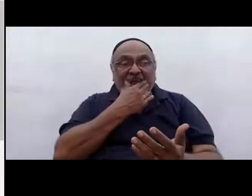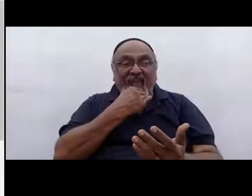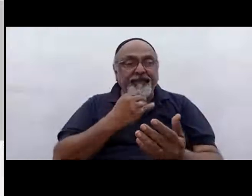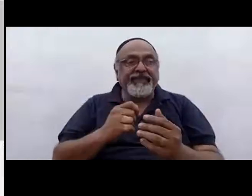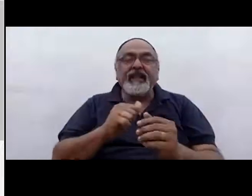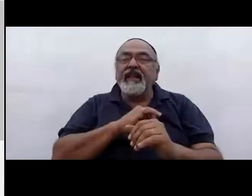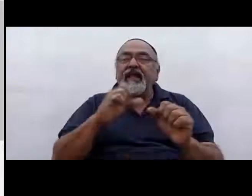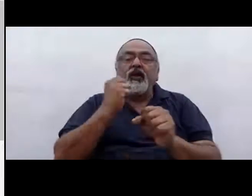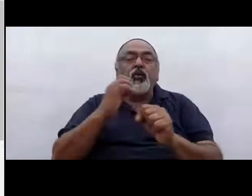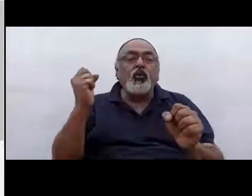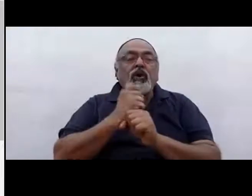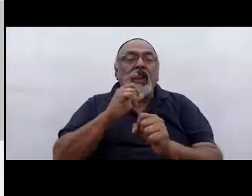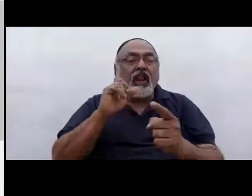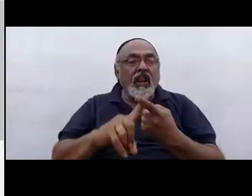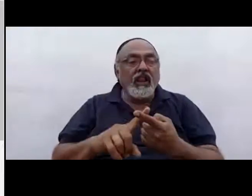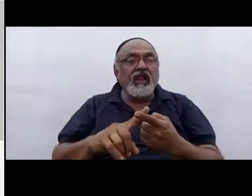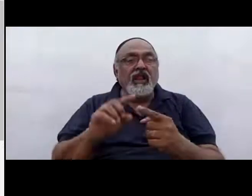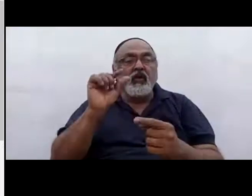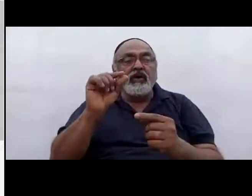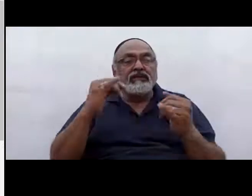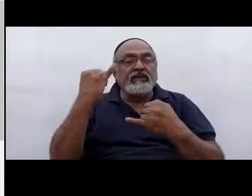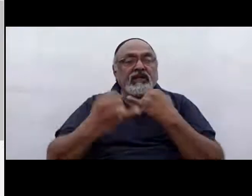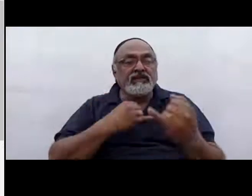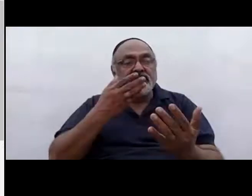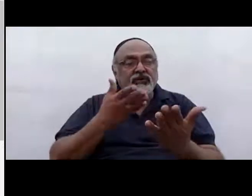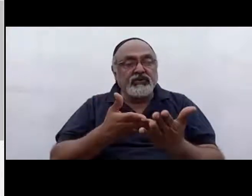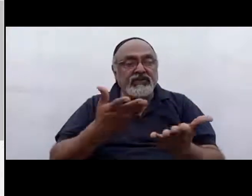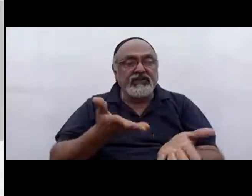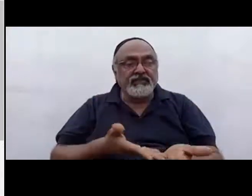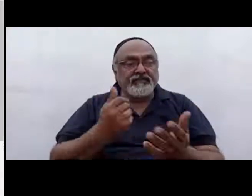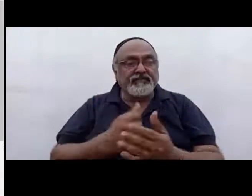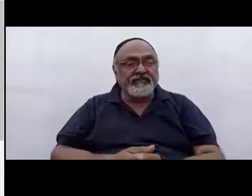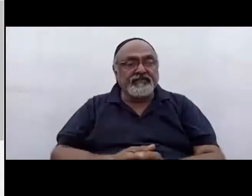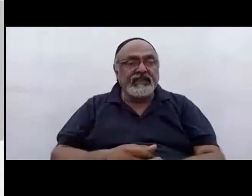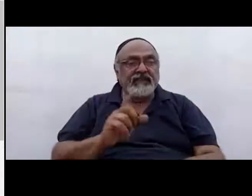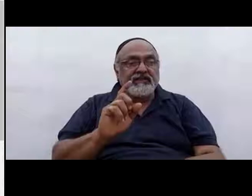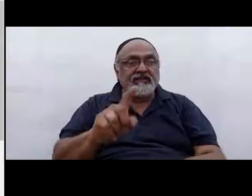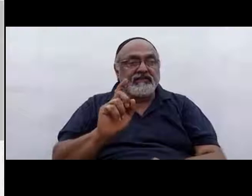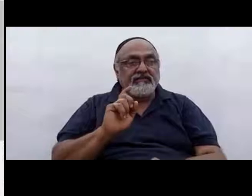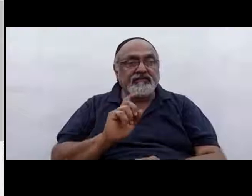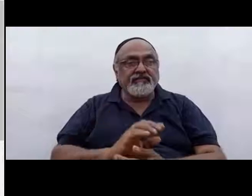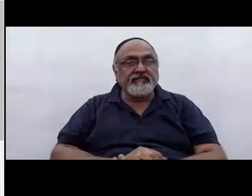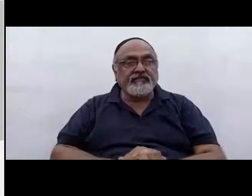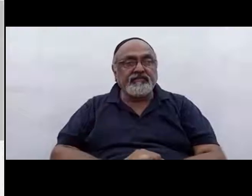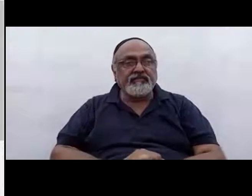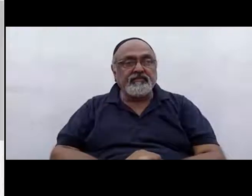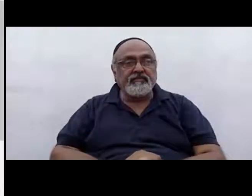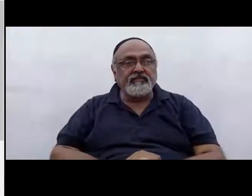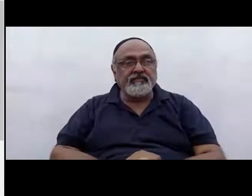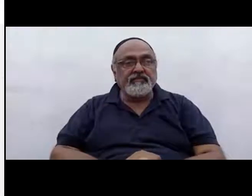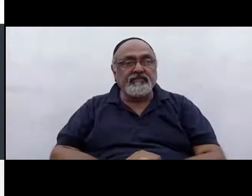Google, that is what a word search does here. So click on word search.